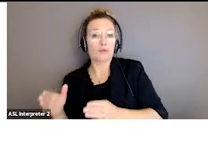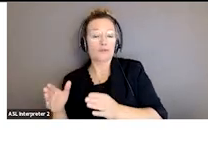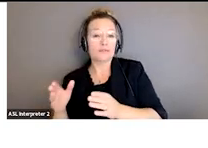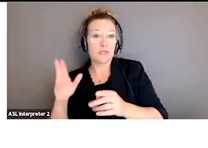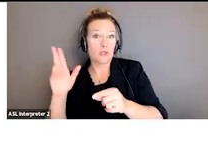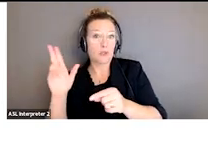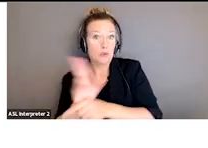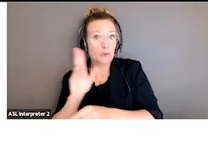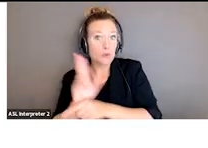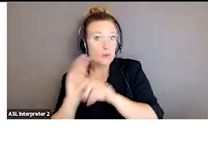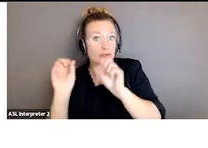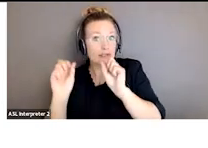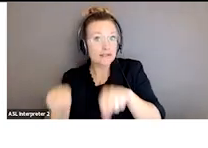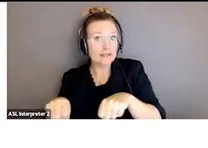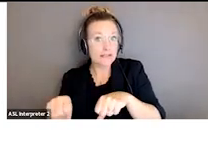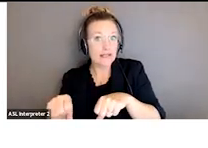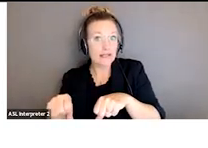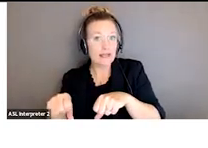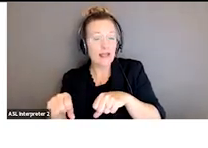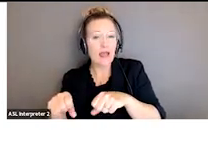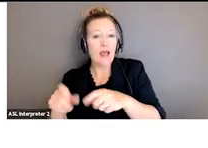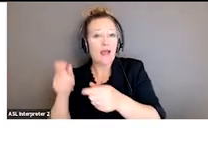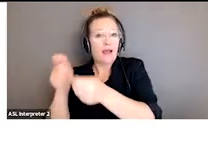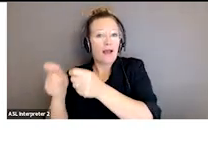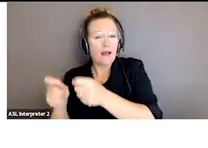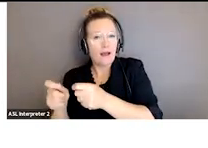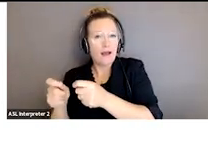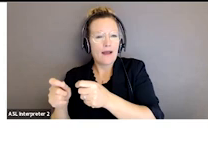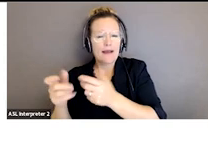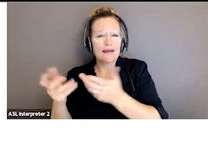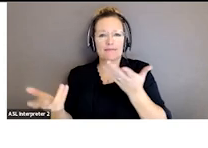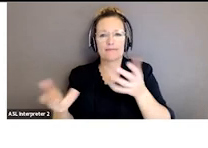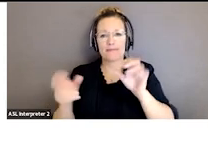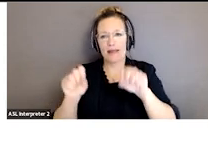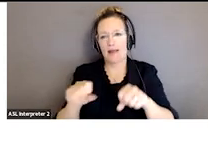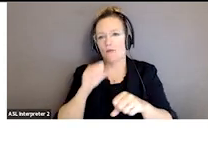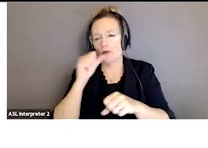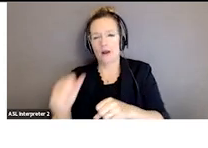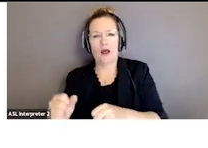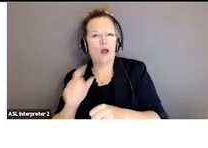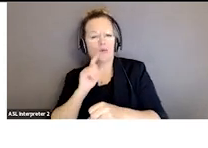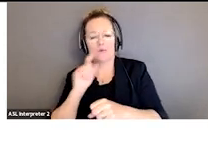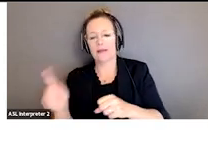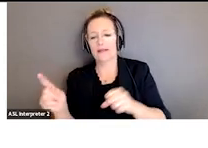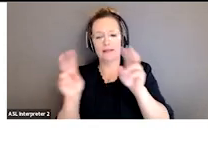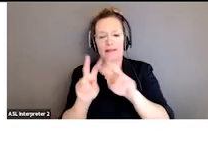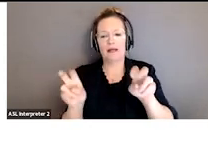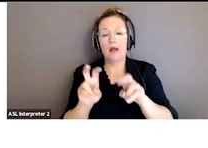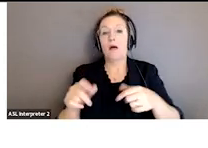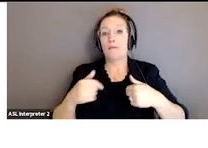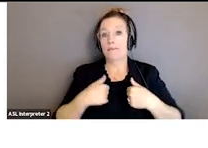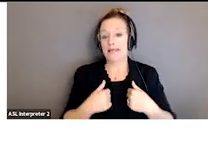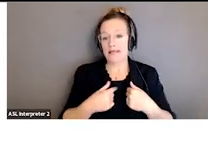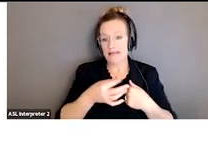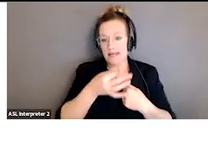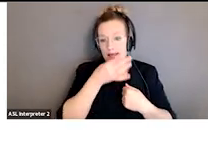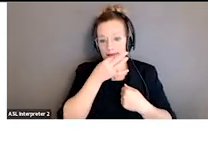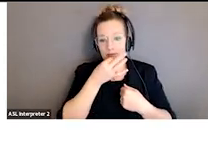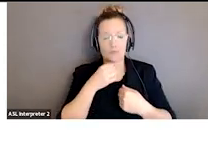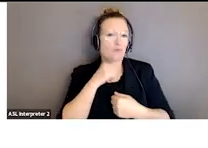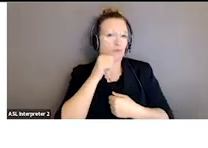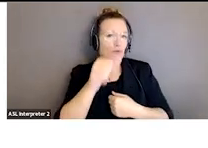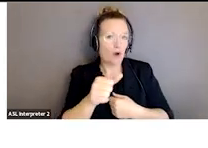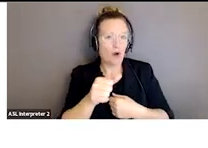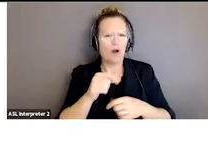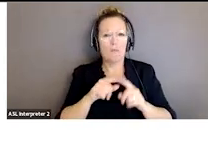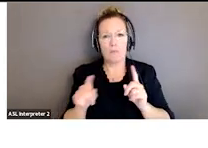big question, and is a lot of subjective analysis. I'm not a copyright expert by any means, but